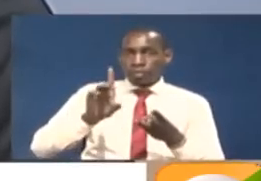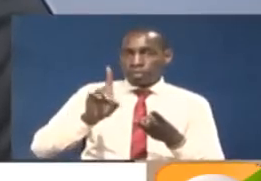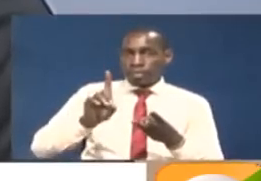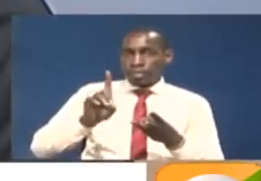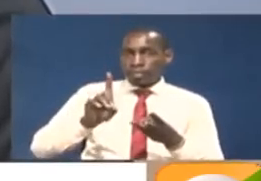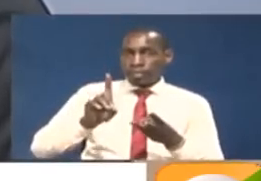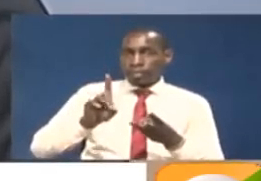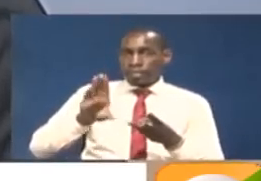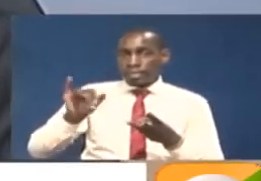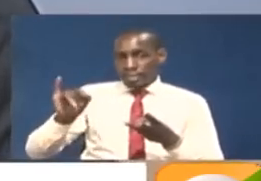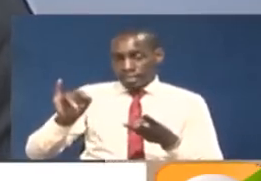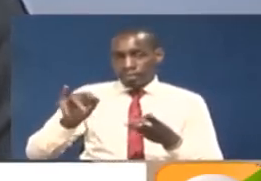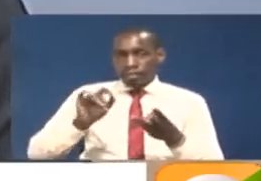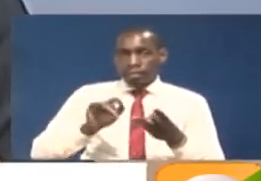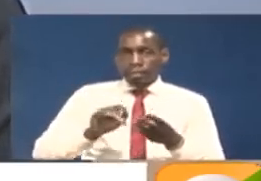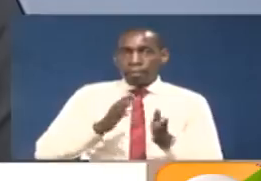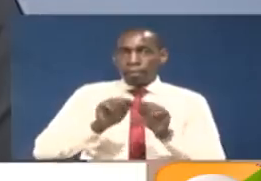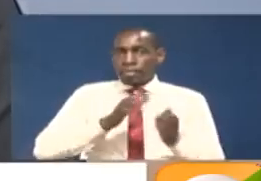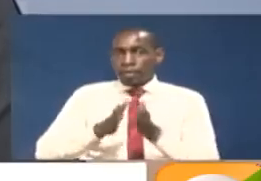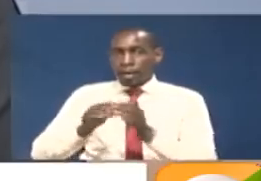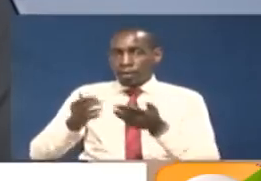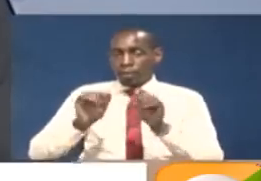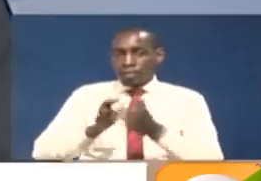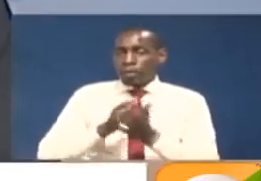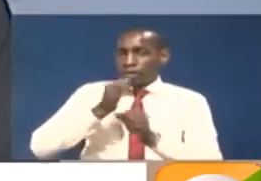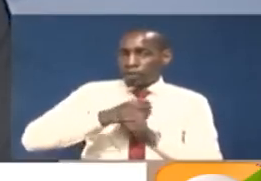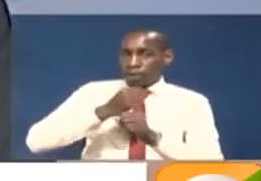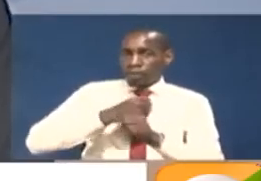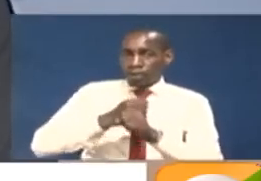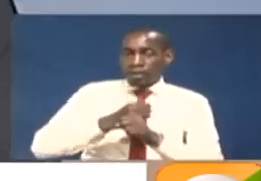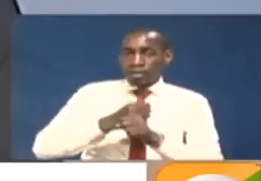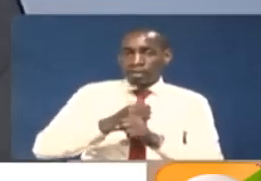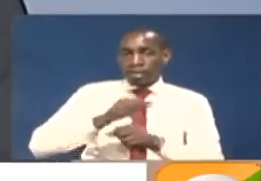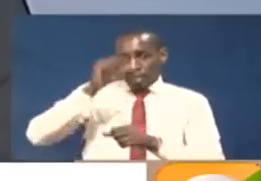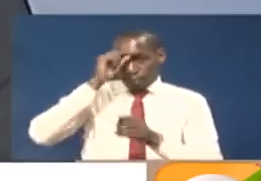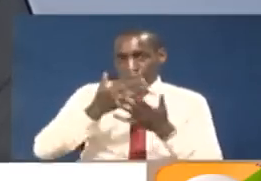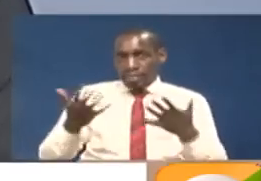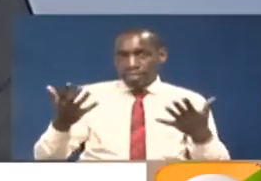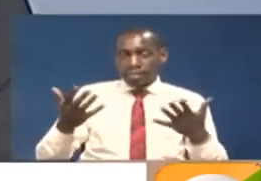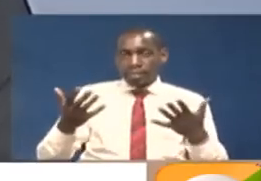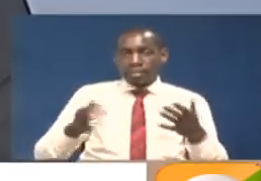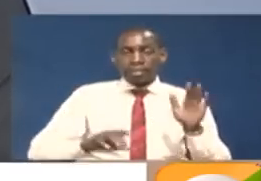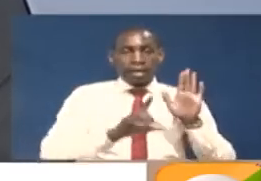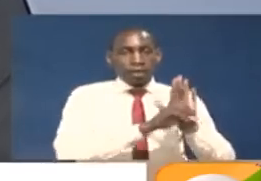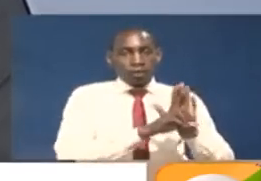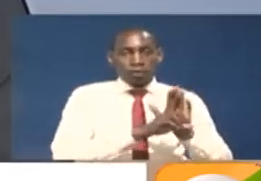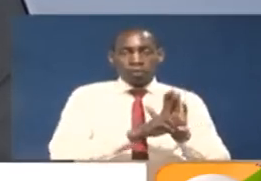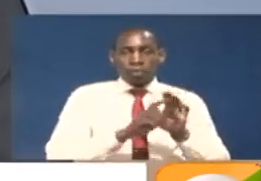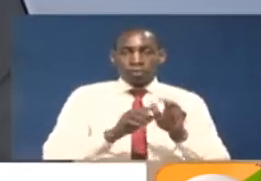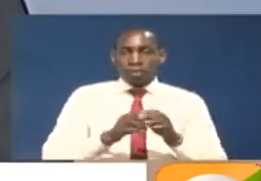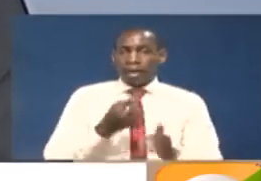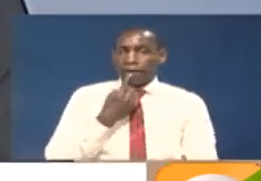criminal investigations, DCI, can plan on how to put to work the state instruments of law and